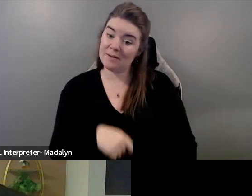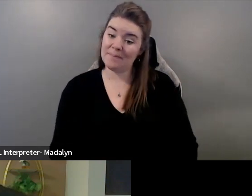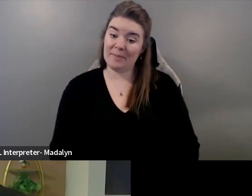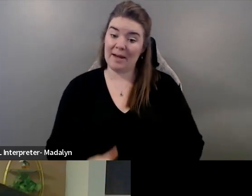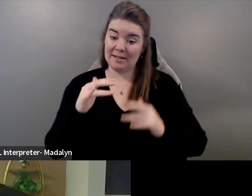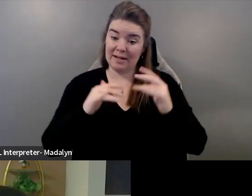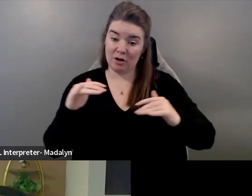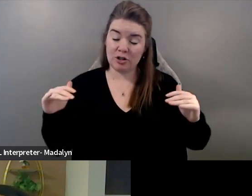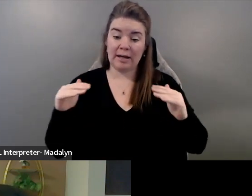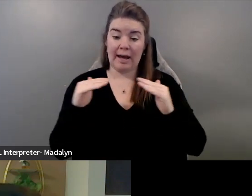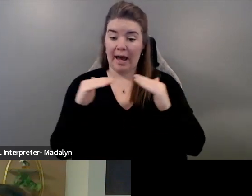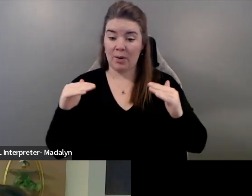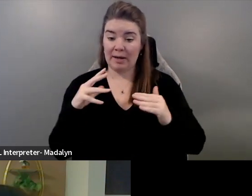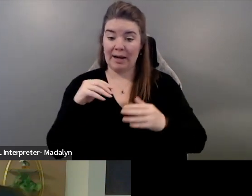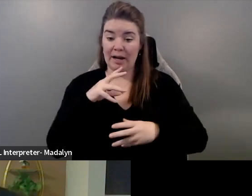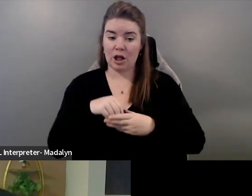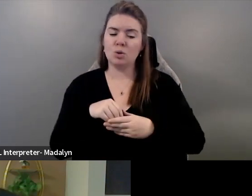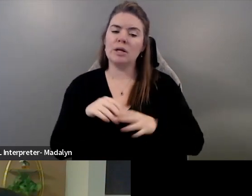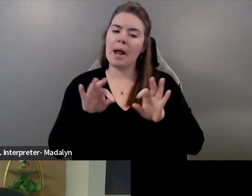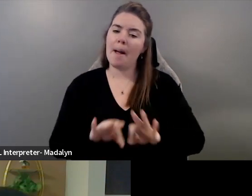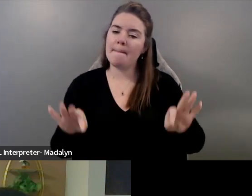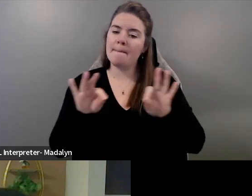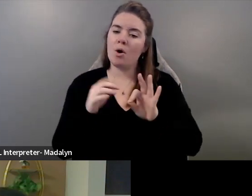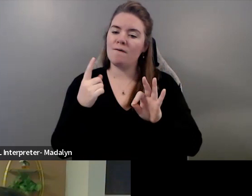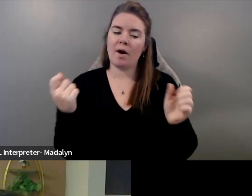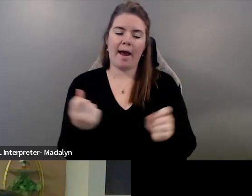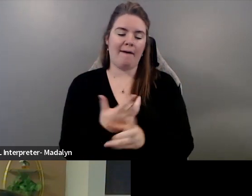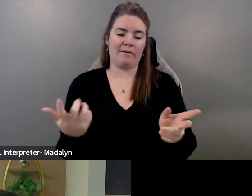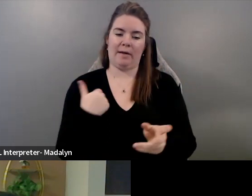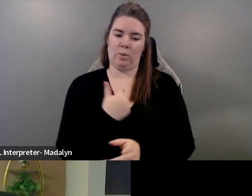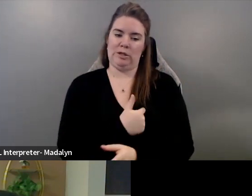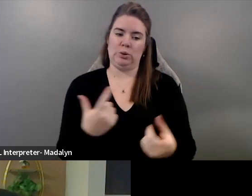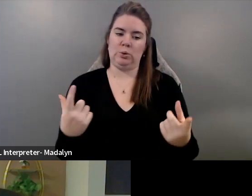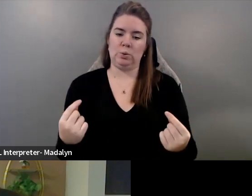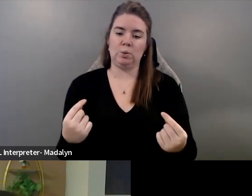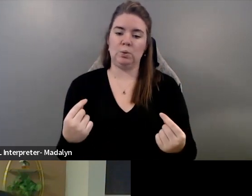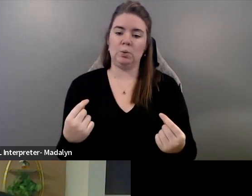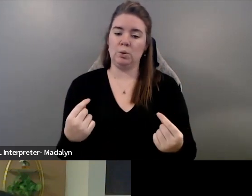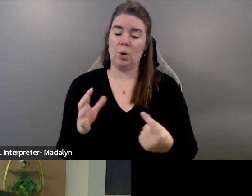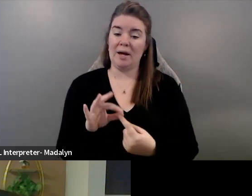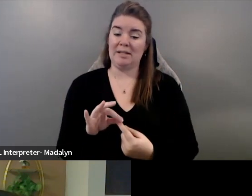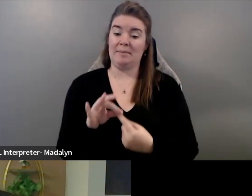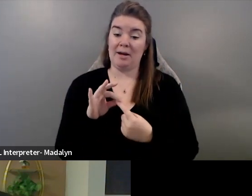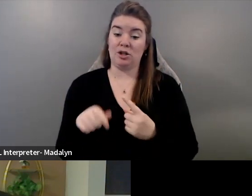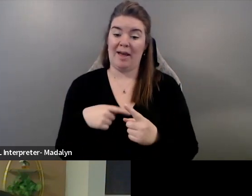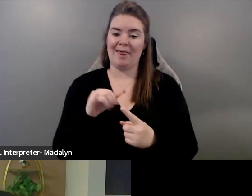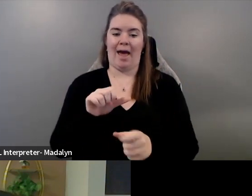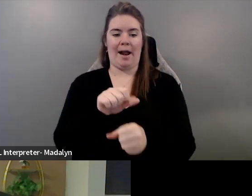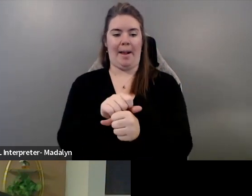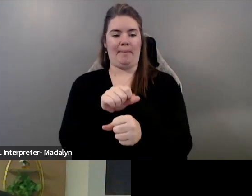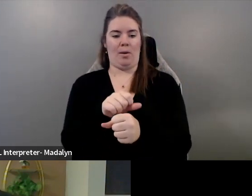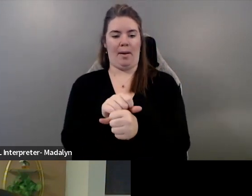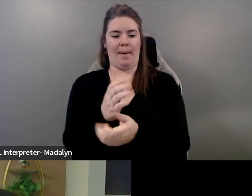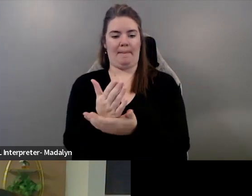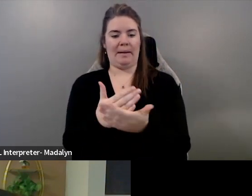equity, and inclusion is important in all things that we do, especially when that employment piece, and